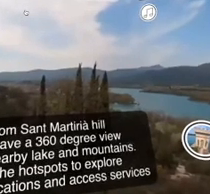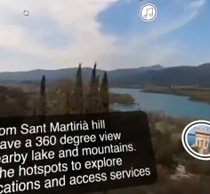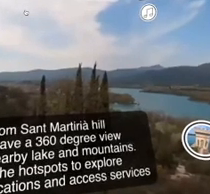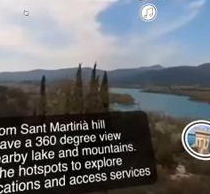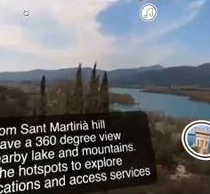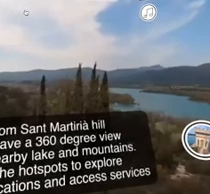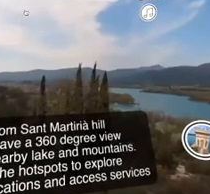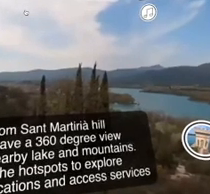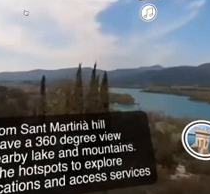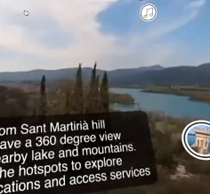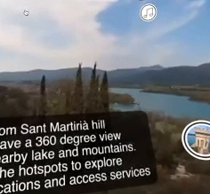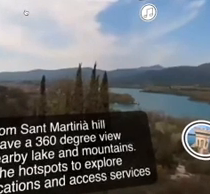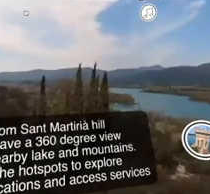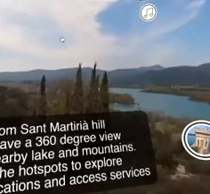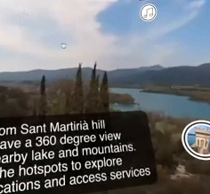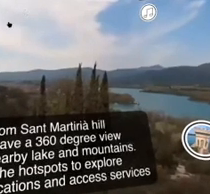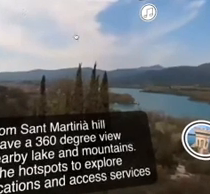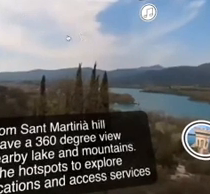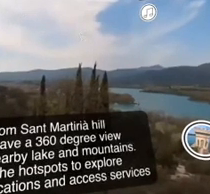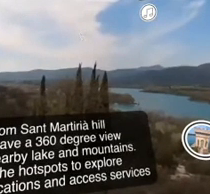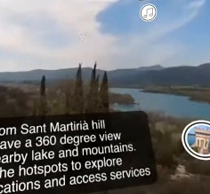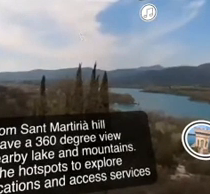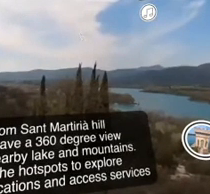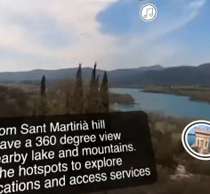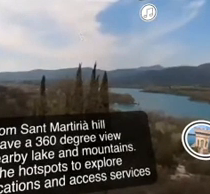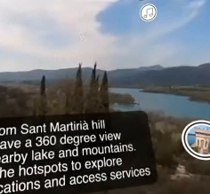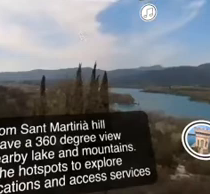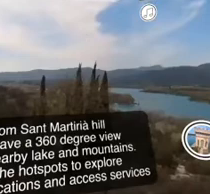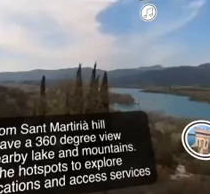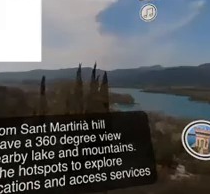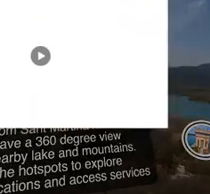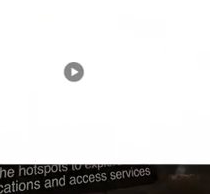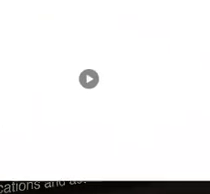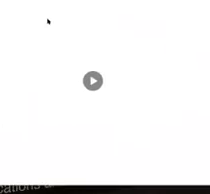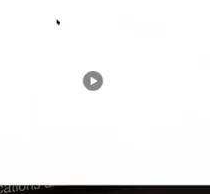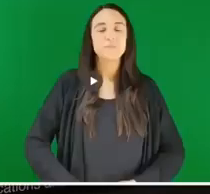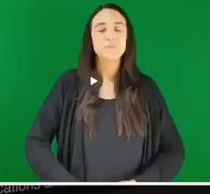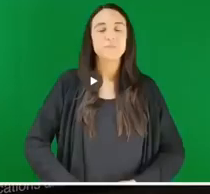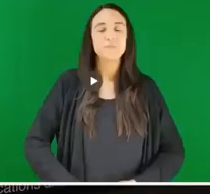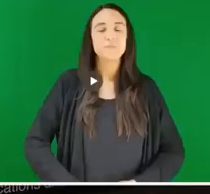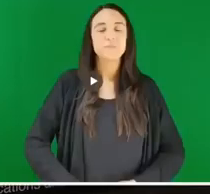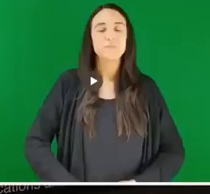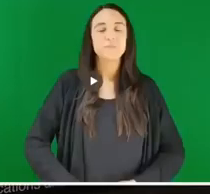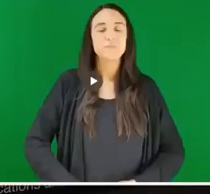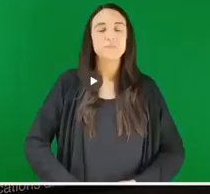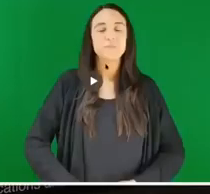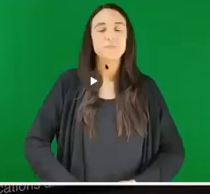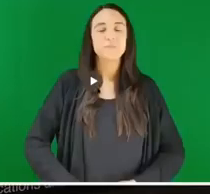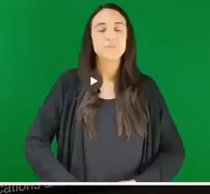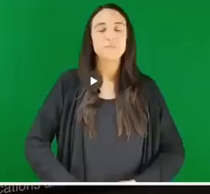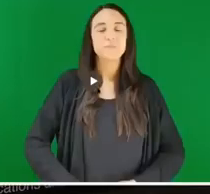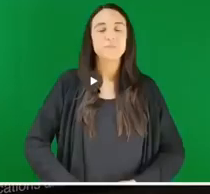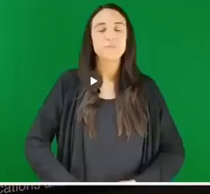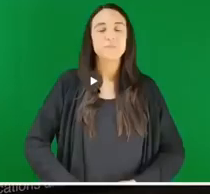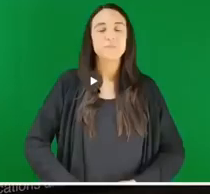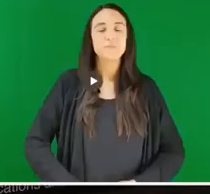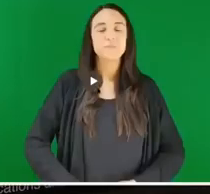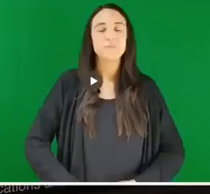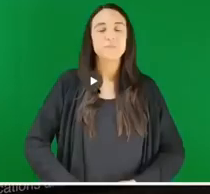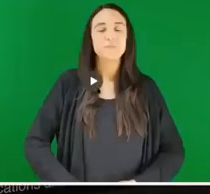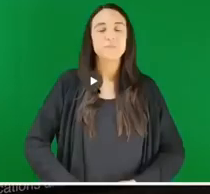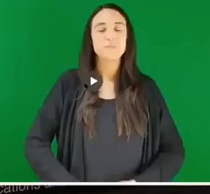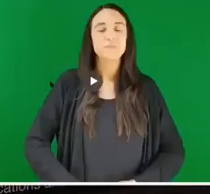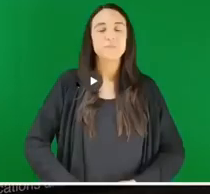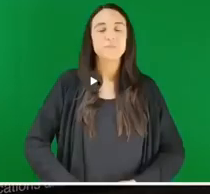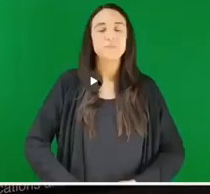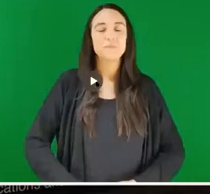content. And in each hotspot, for example, the sign language, I hope it works. Okay, in the hotspot, you press the